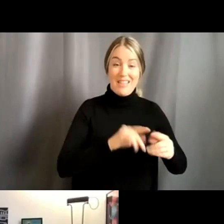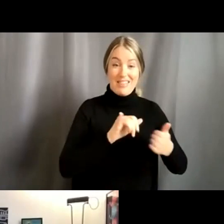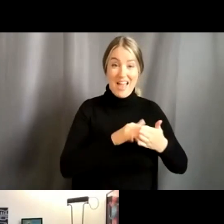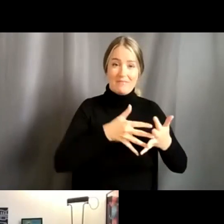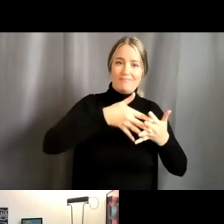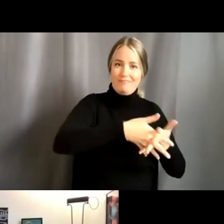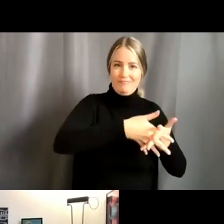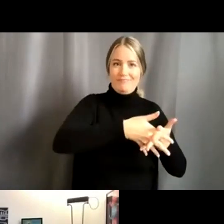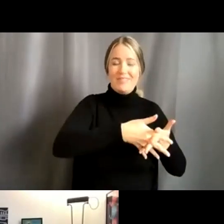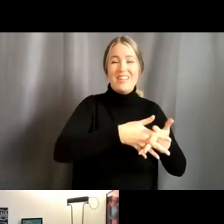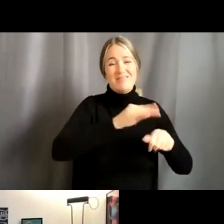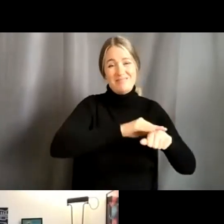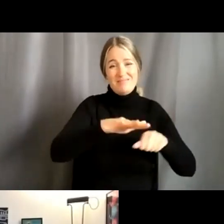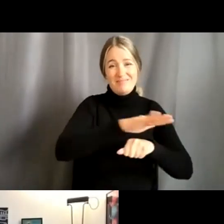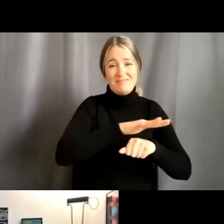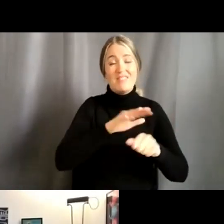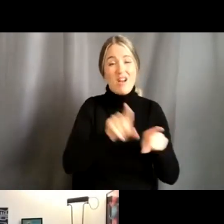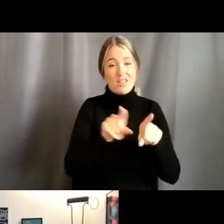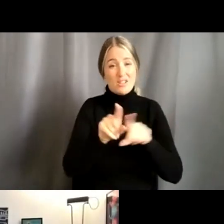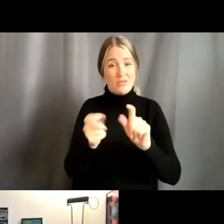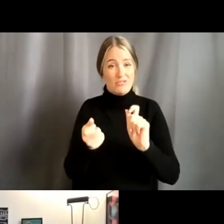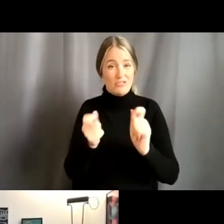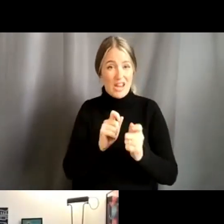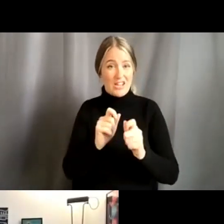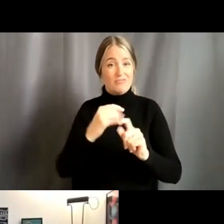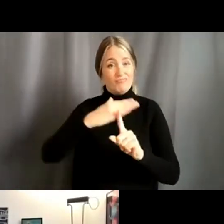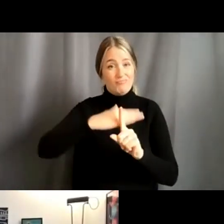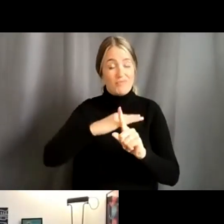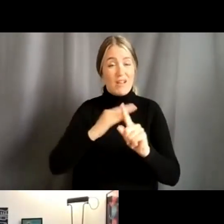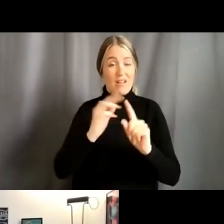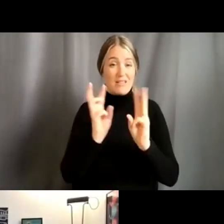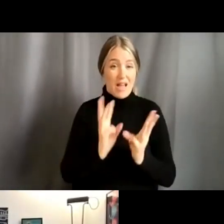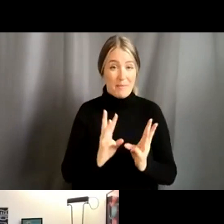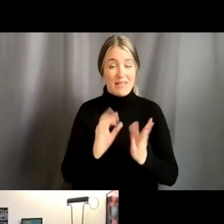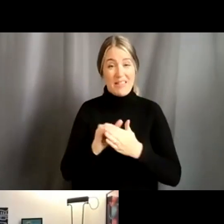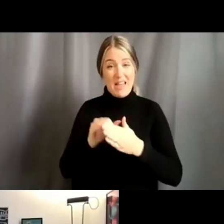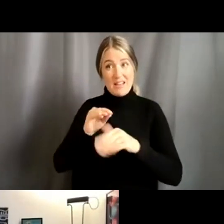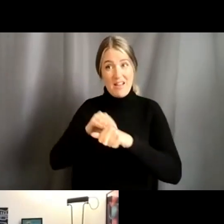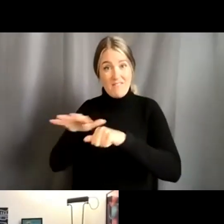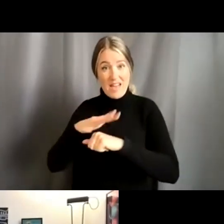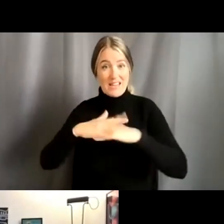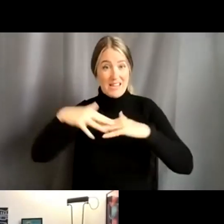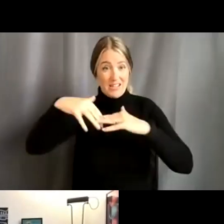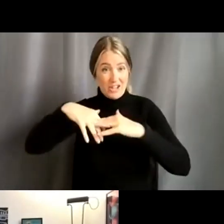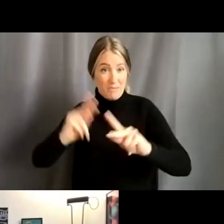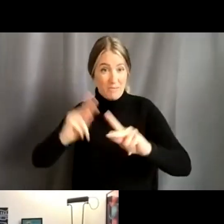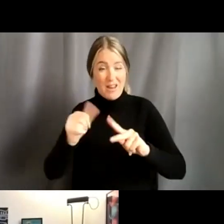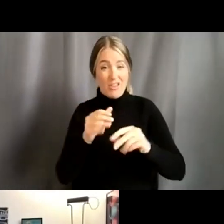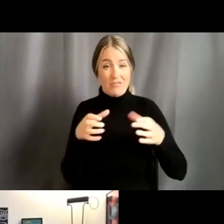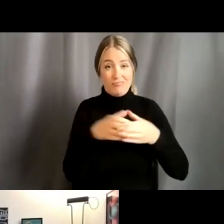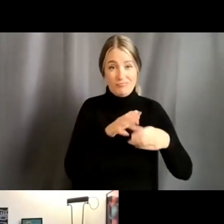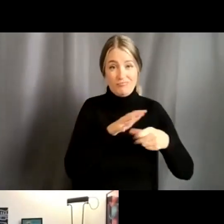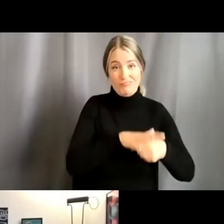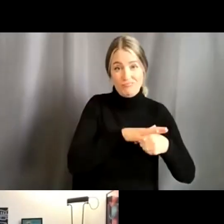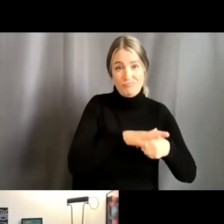and contributes to changing climates that disproportionately affect Indigenous people, as well as other marginalized groups. Although we are